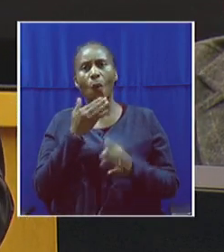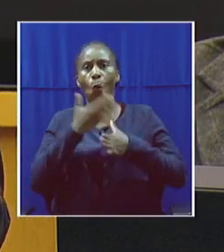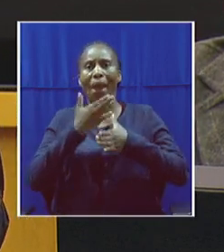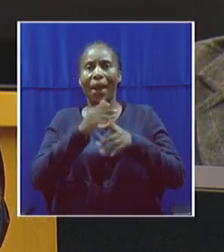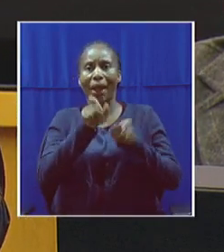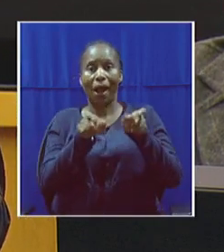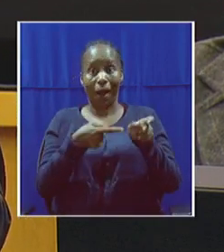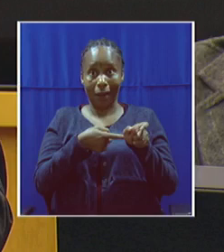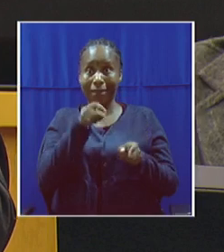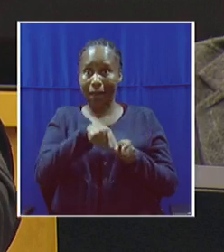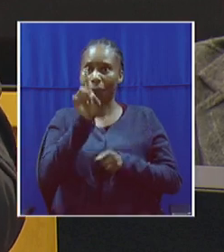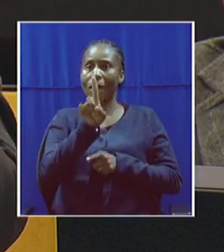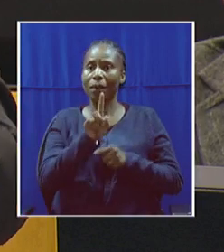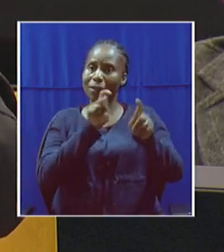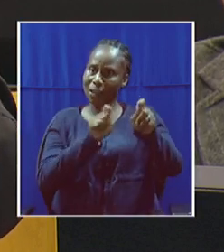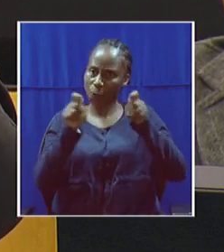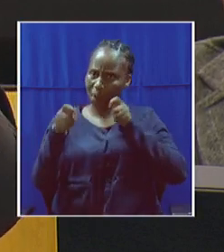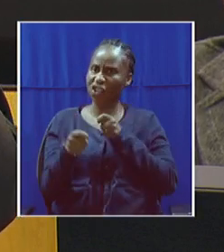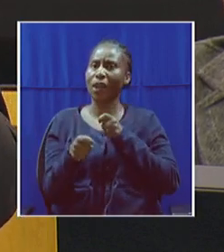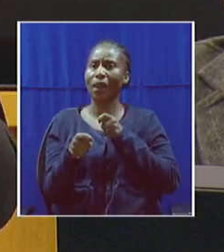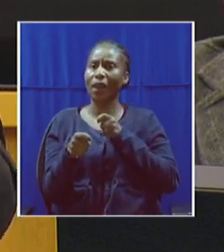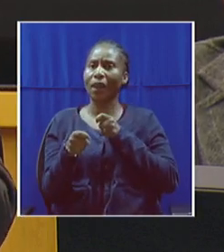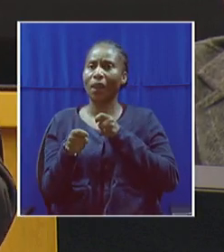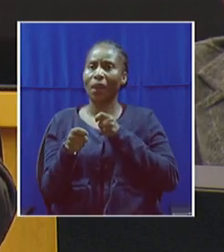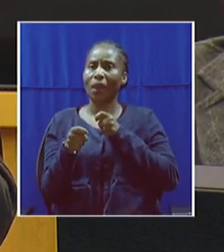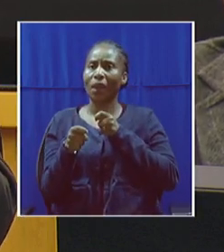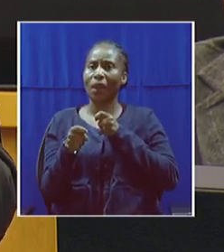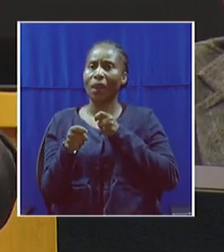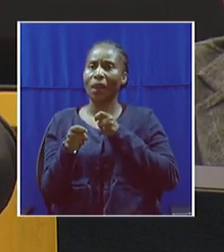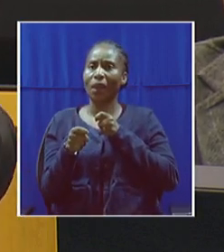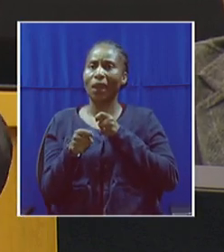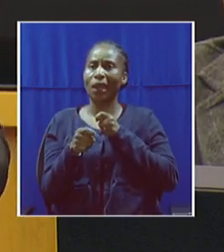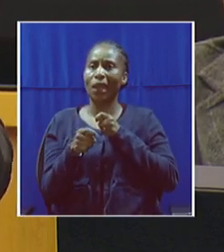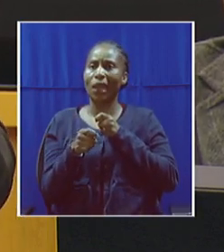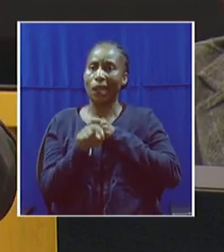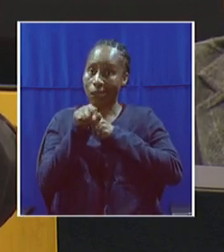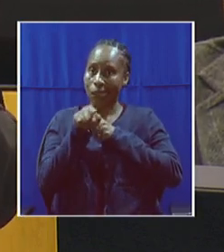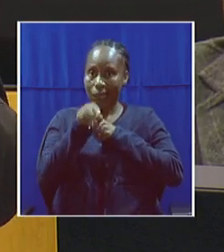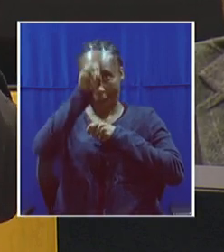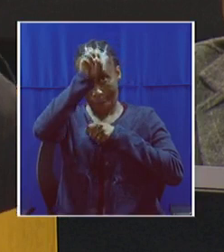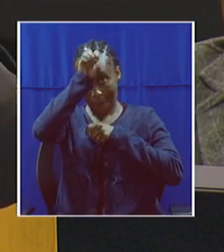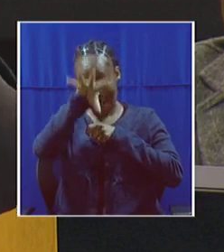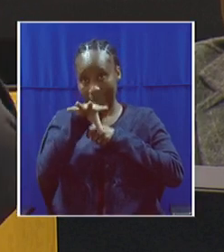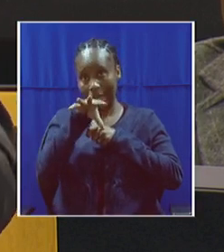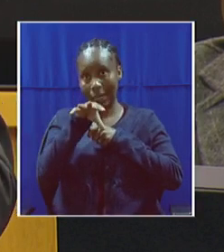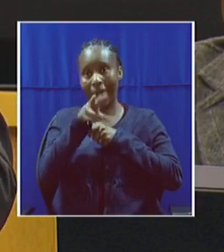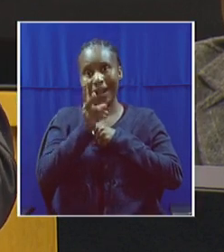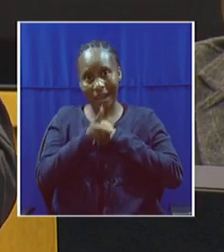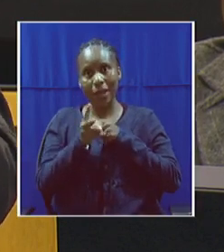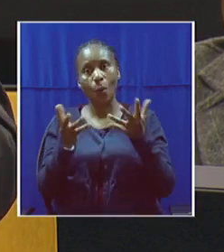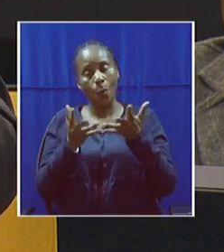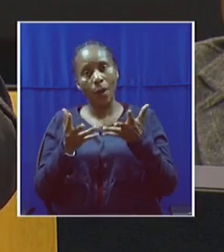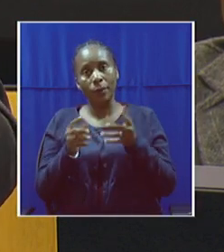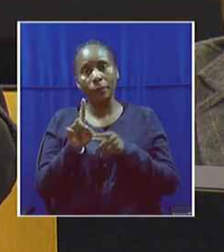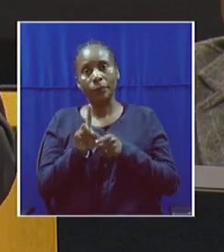is transformation H it is in mining where we are in a on a